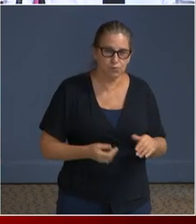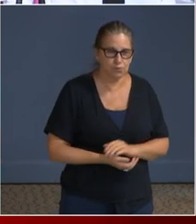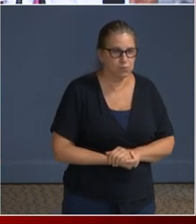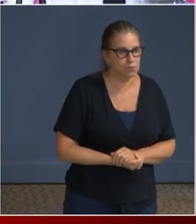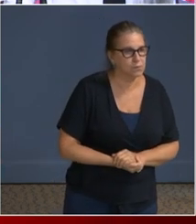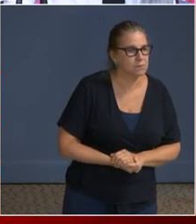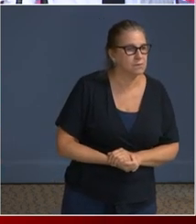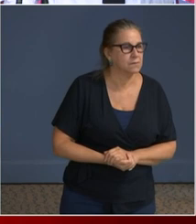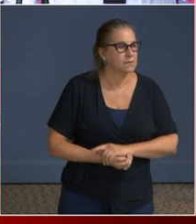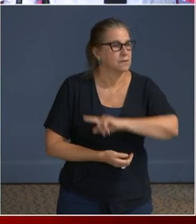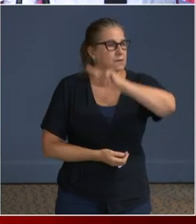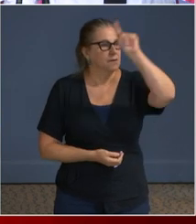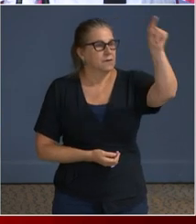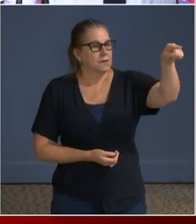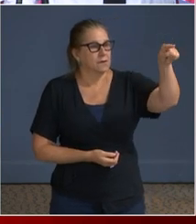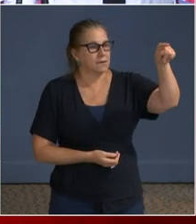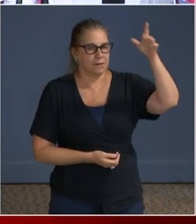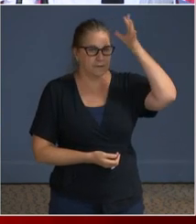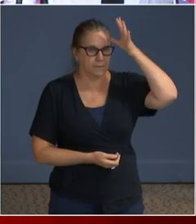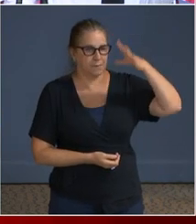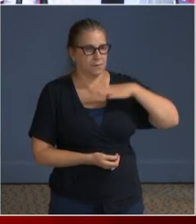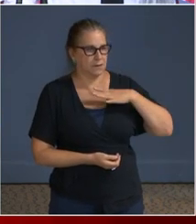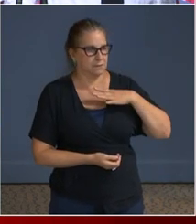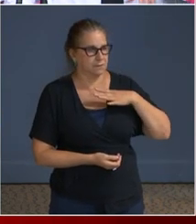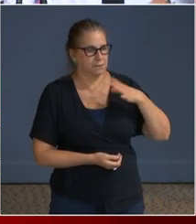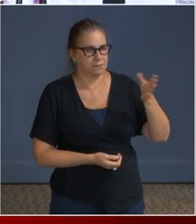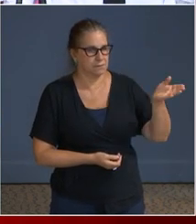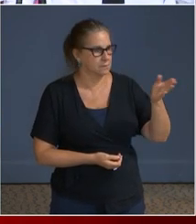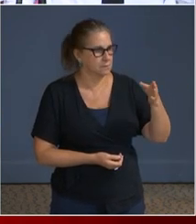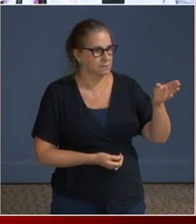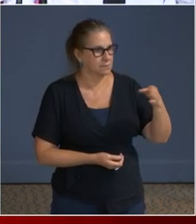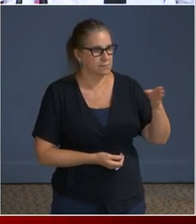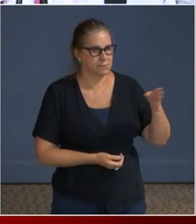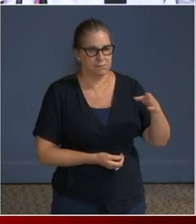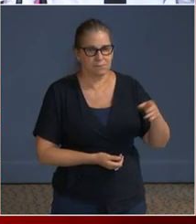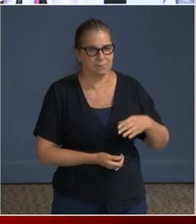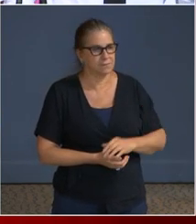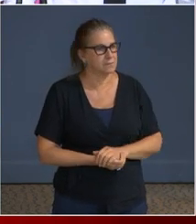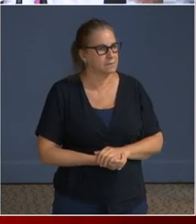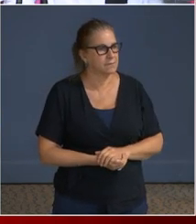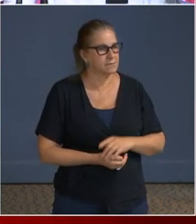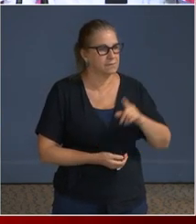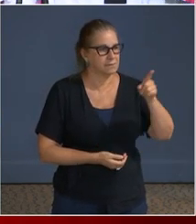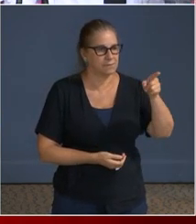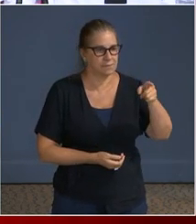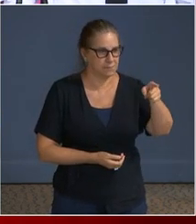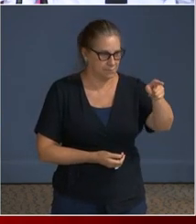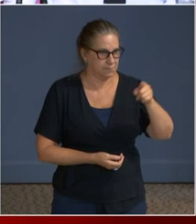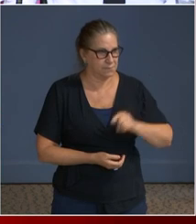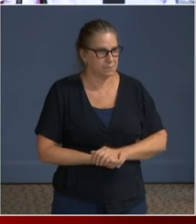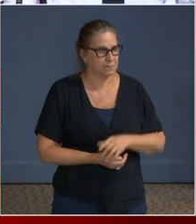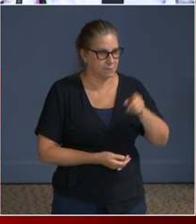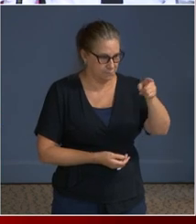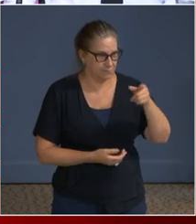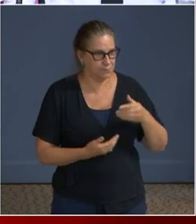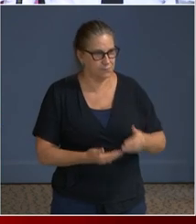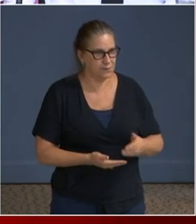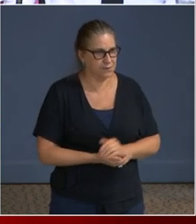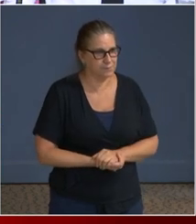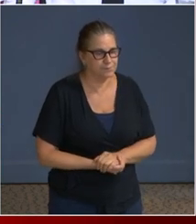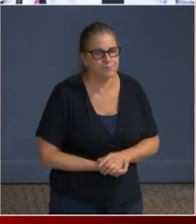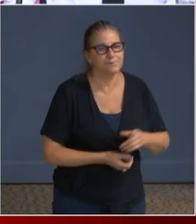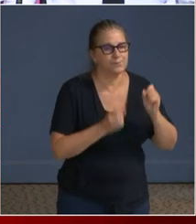in the back. And then I'll come up here next. Oh, you haven't asked a question. Go ahead. Me? Yeah, he's yielding to you. Okay. Is there